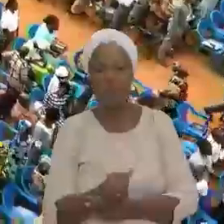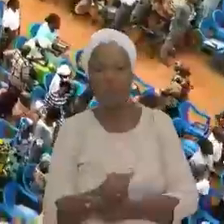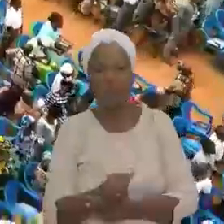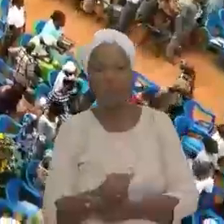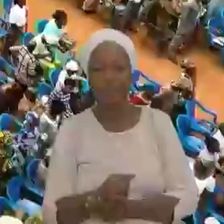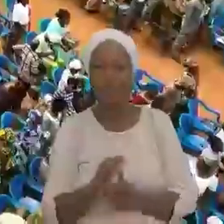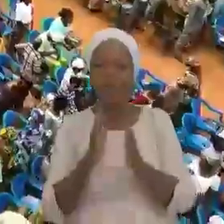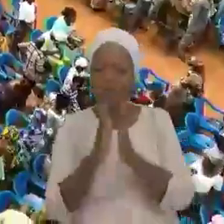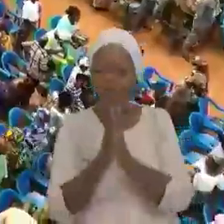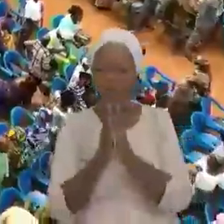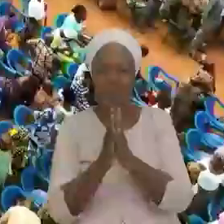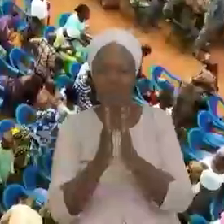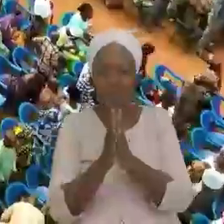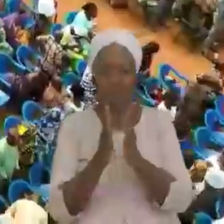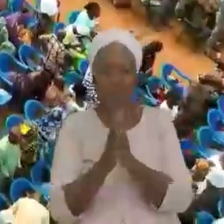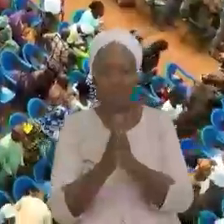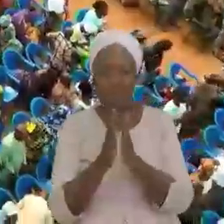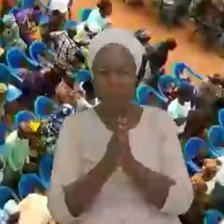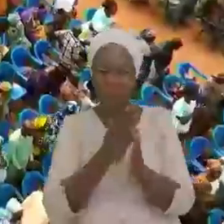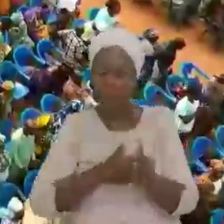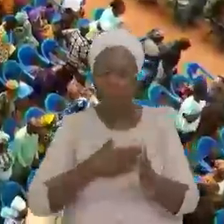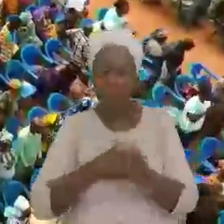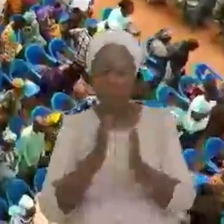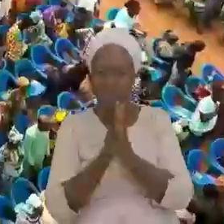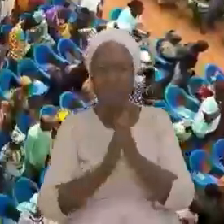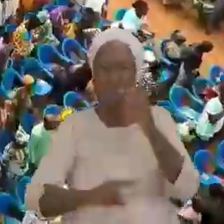Pray, open your mouth and talk to the Lord in prayer.